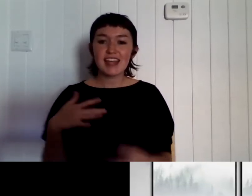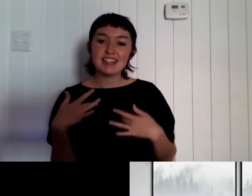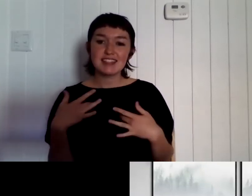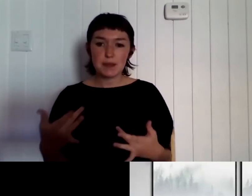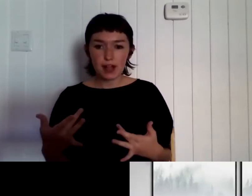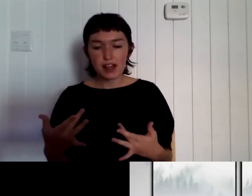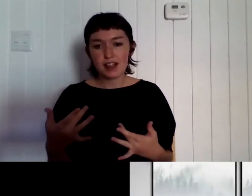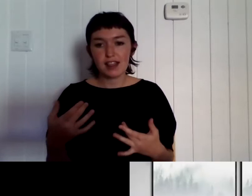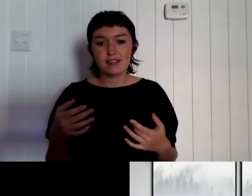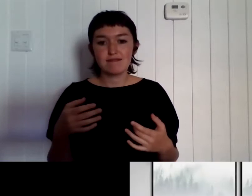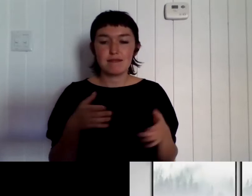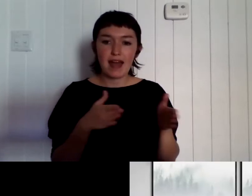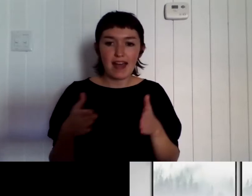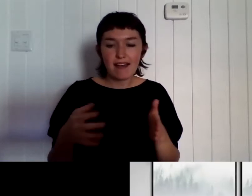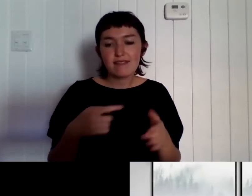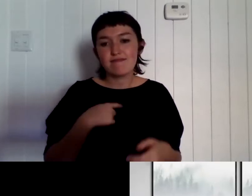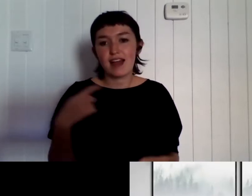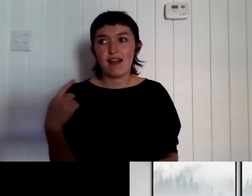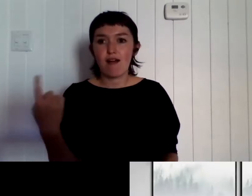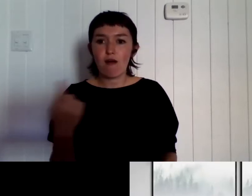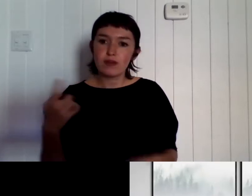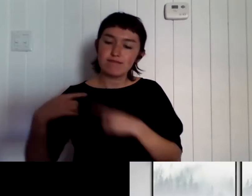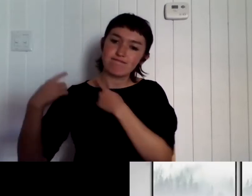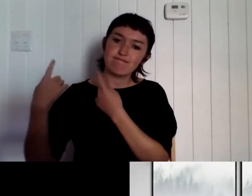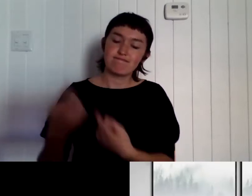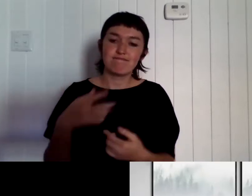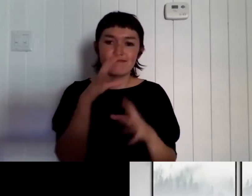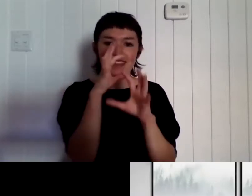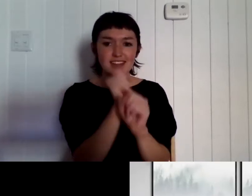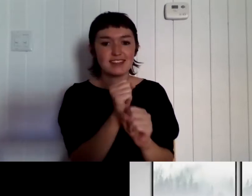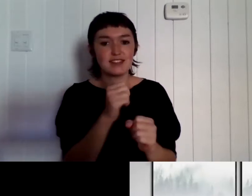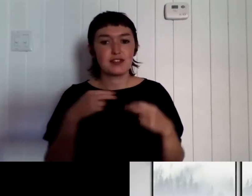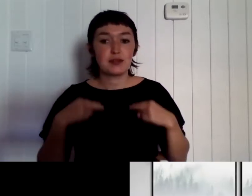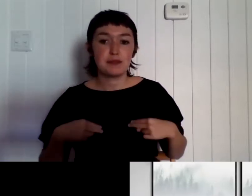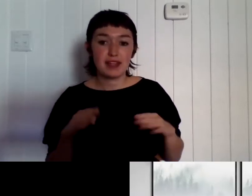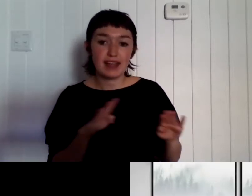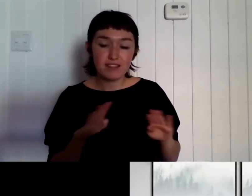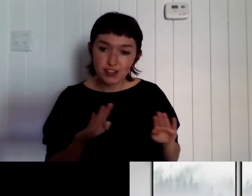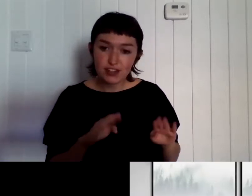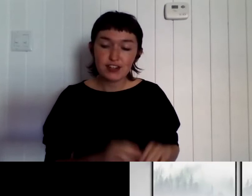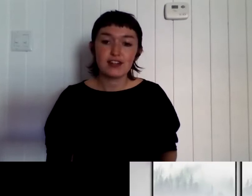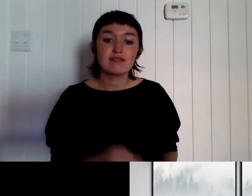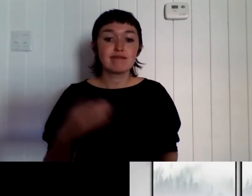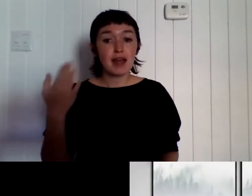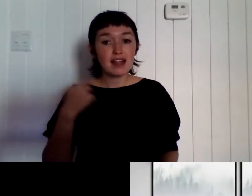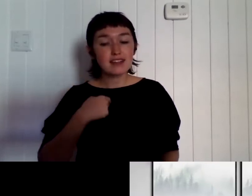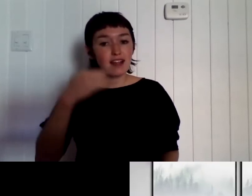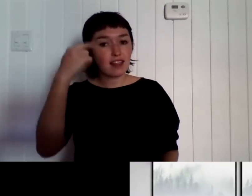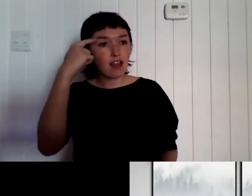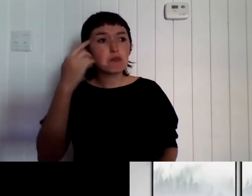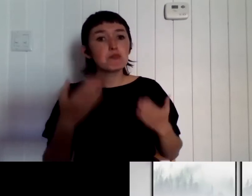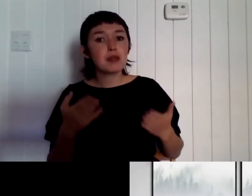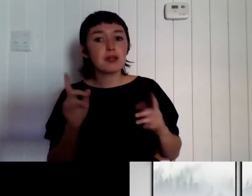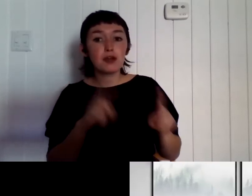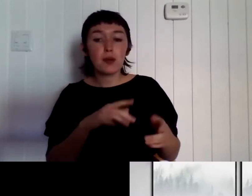of interested in human behavior. And then I thought that that meant that I would go to medical school and become either